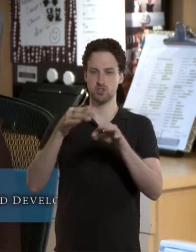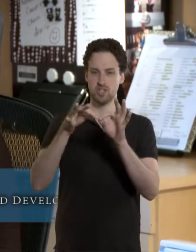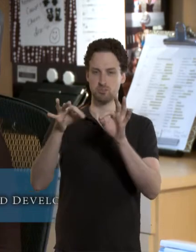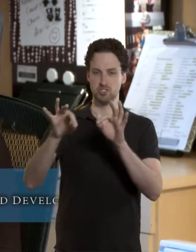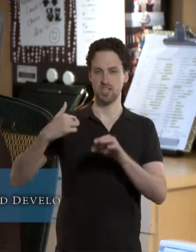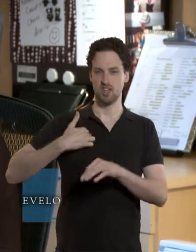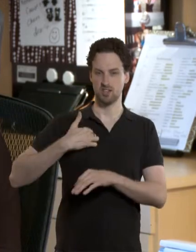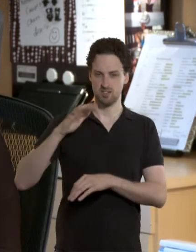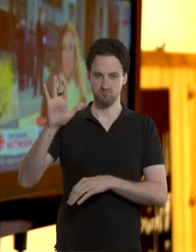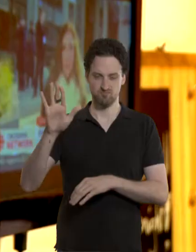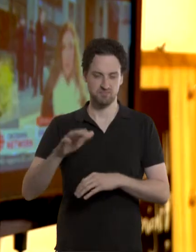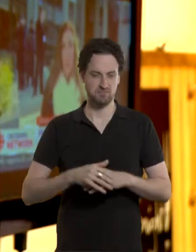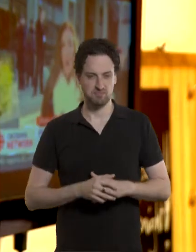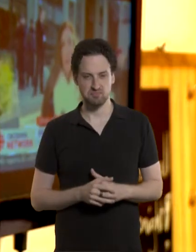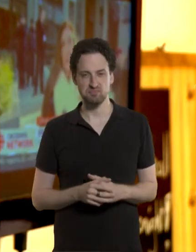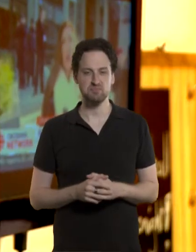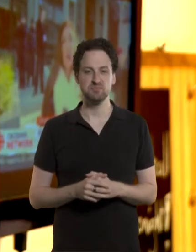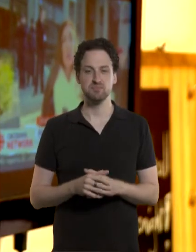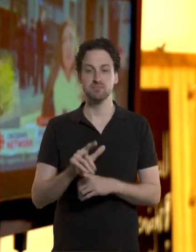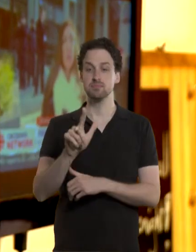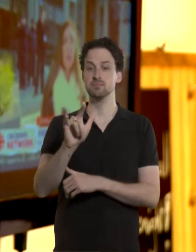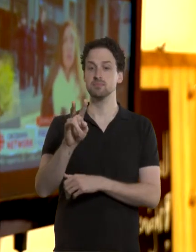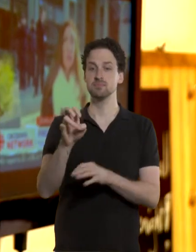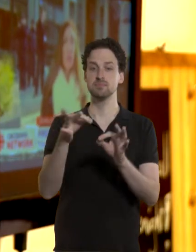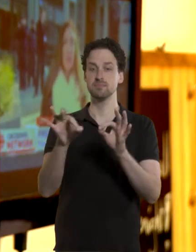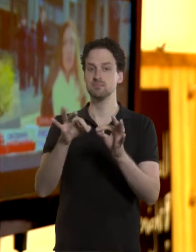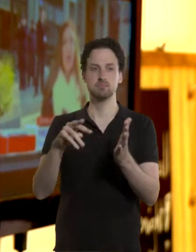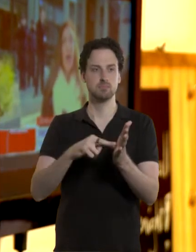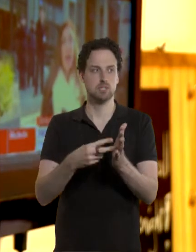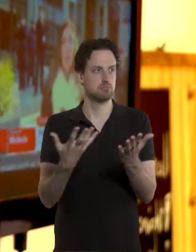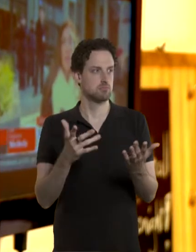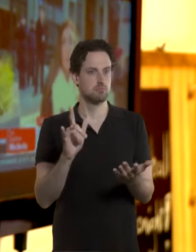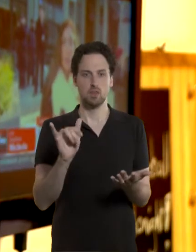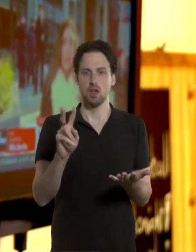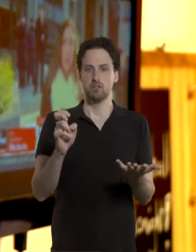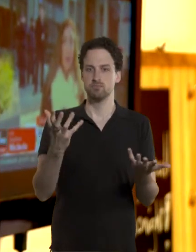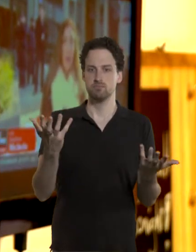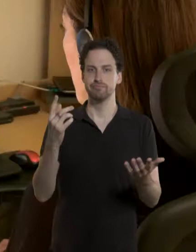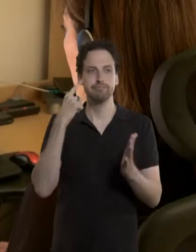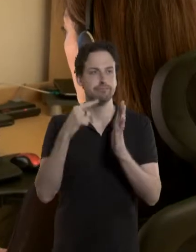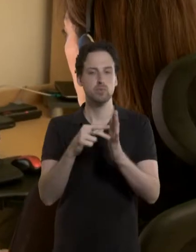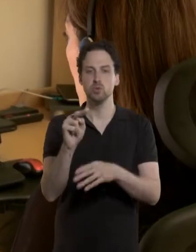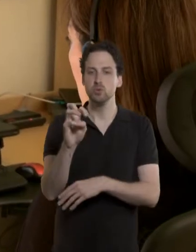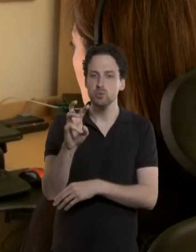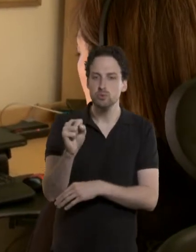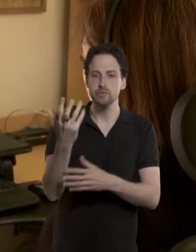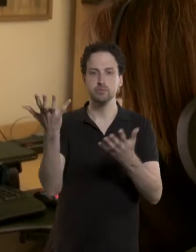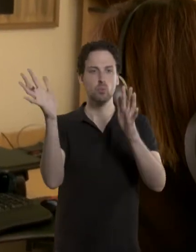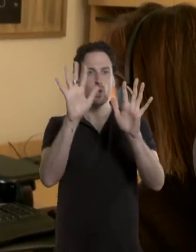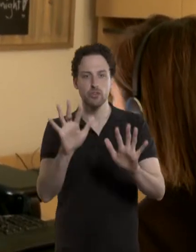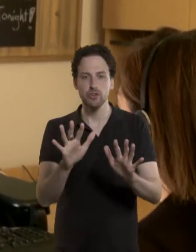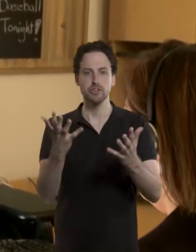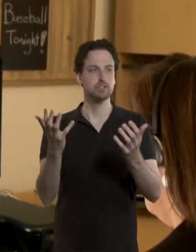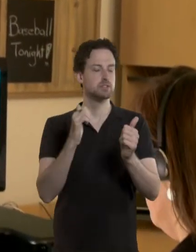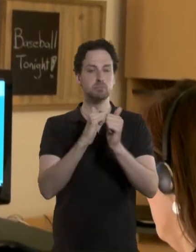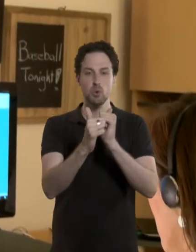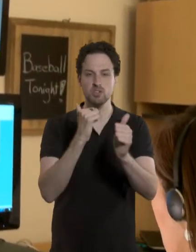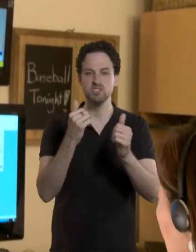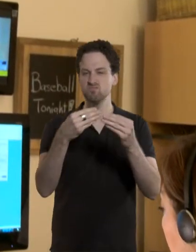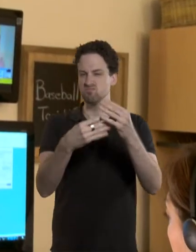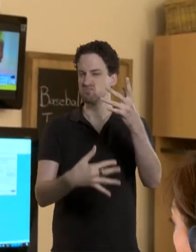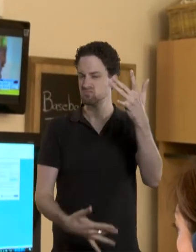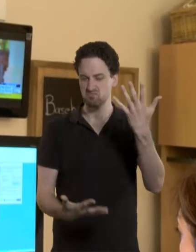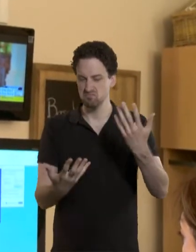National Captioning Canada. Live captioning is used for anything that is live programming, so news, weather, any